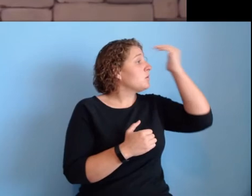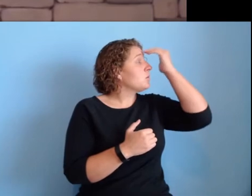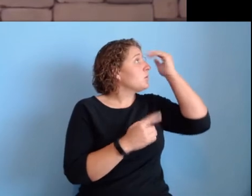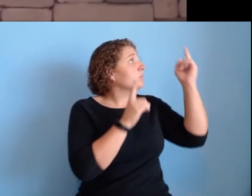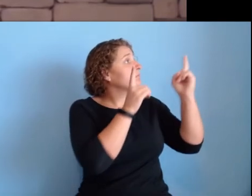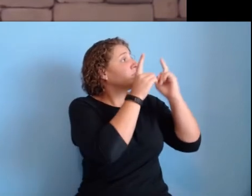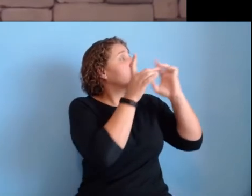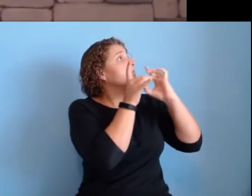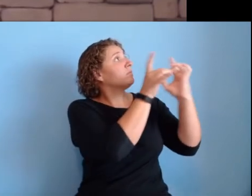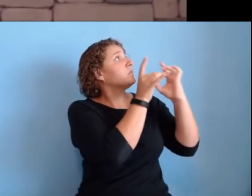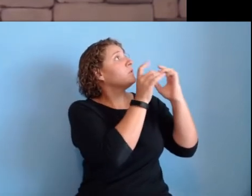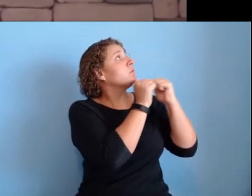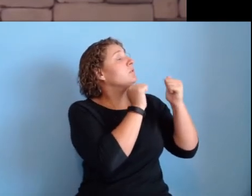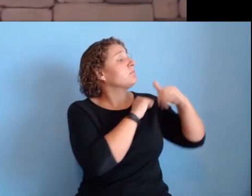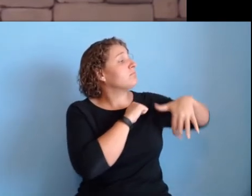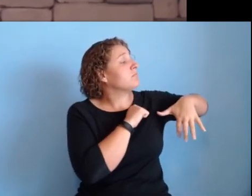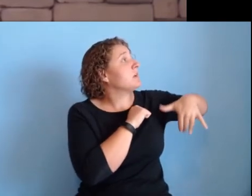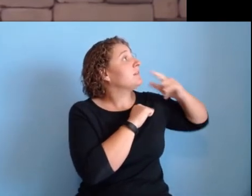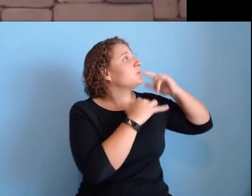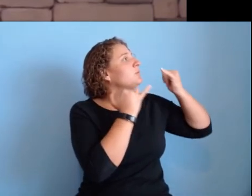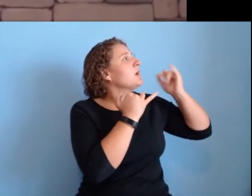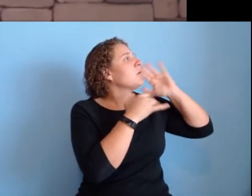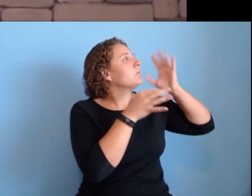that they make a decision.